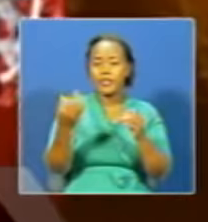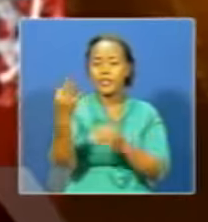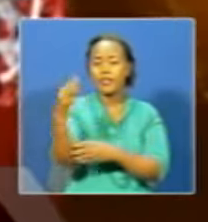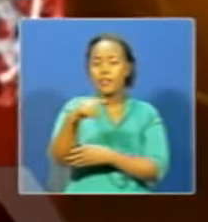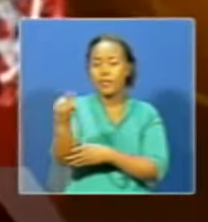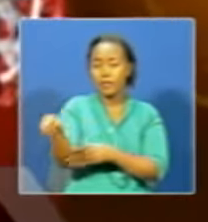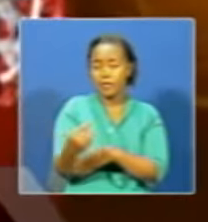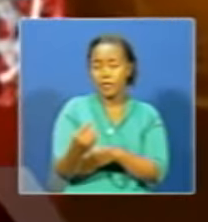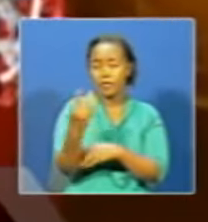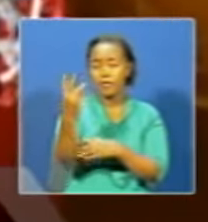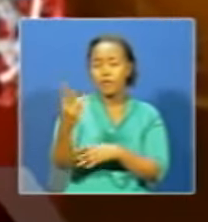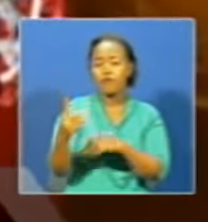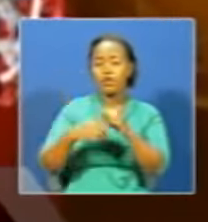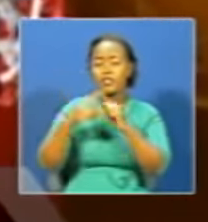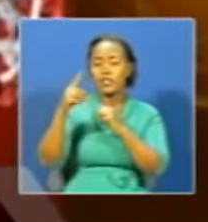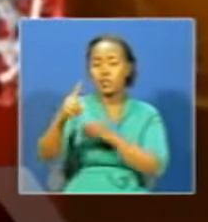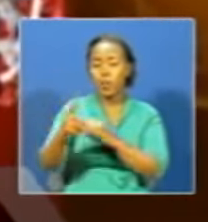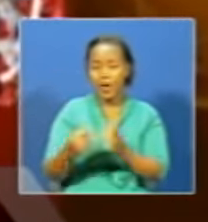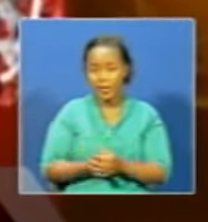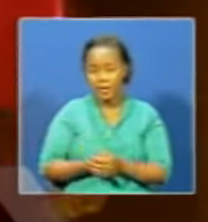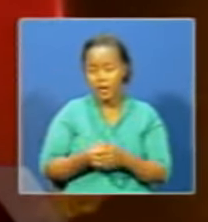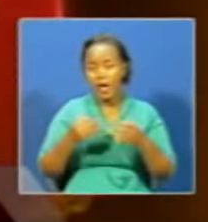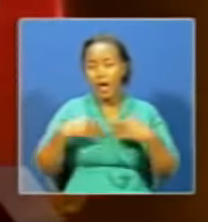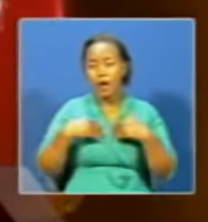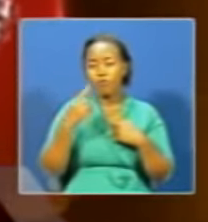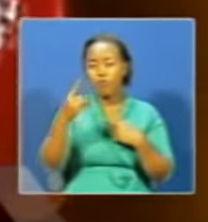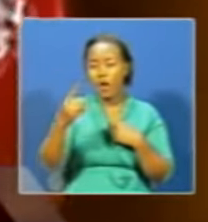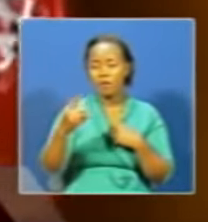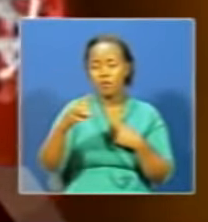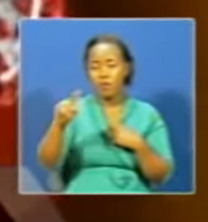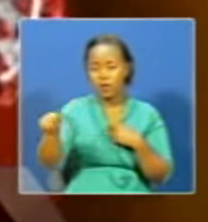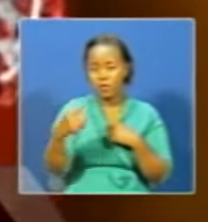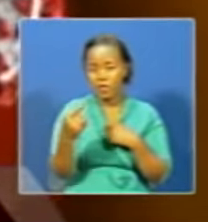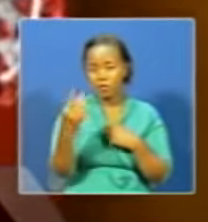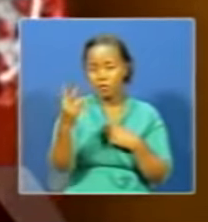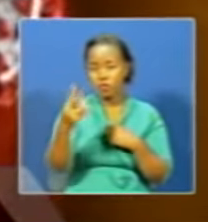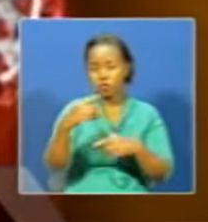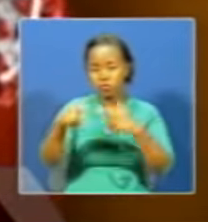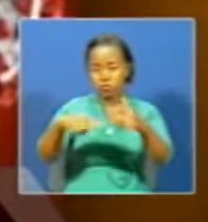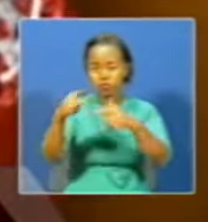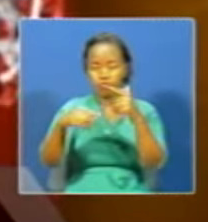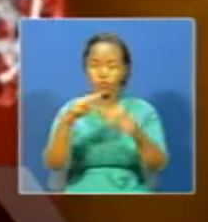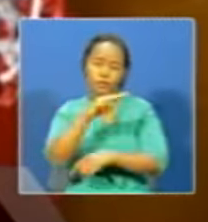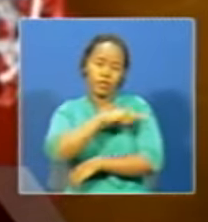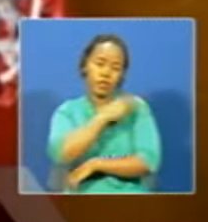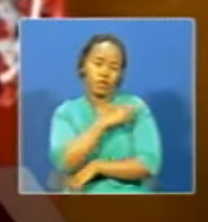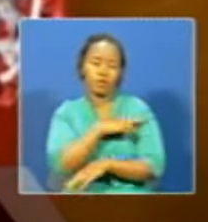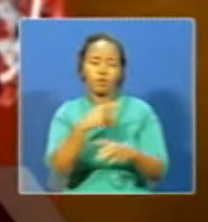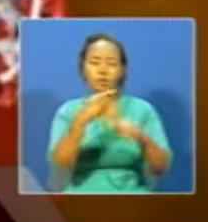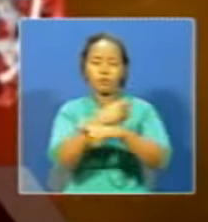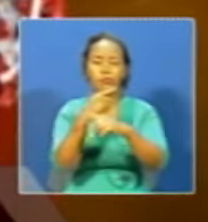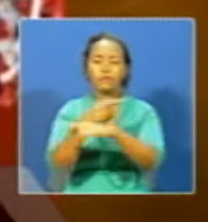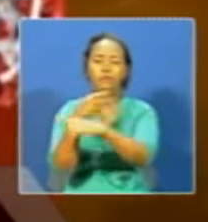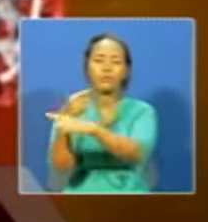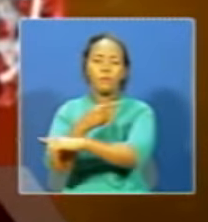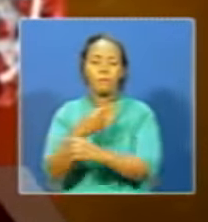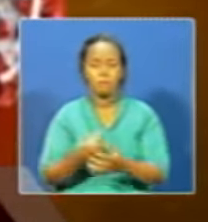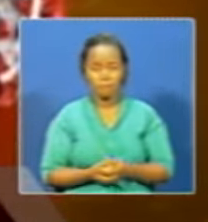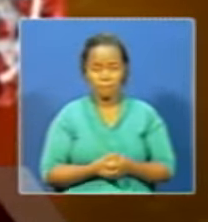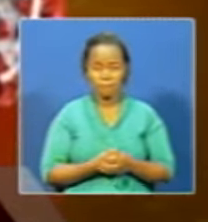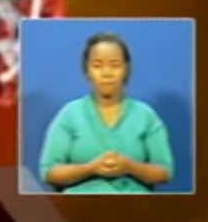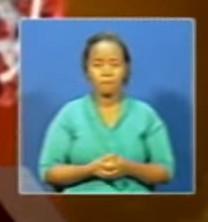3,461. A total of 1,074 patients are currently admitted in various health facilities